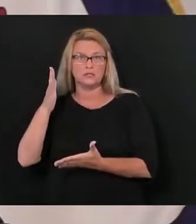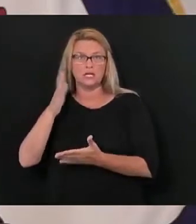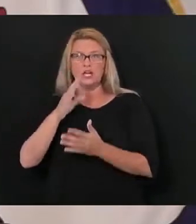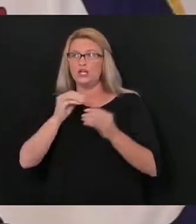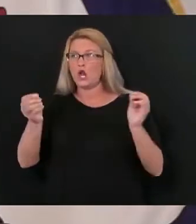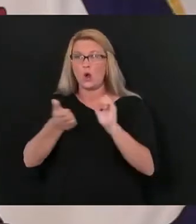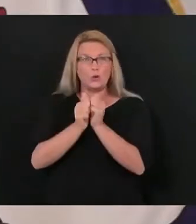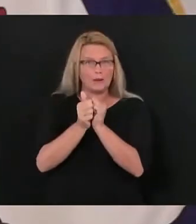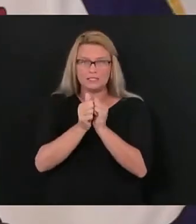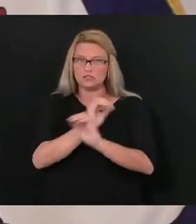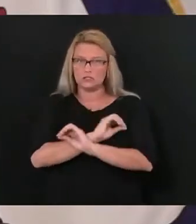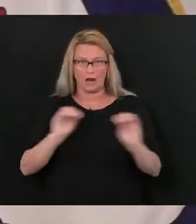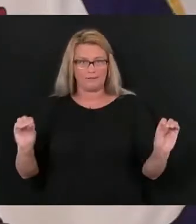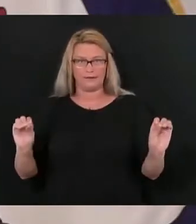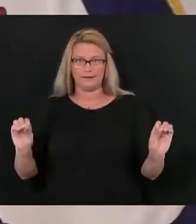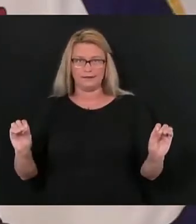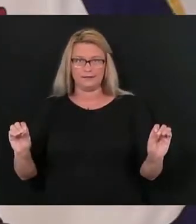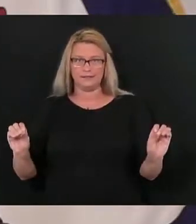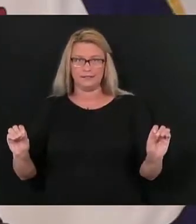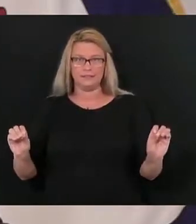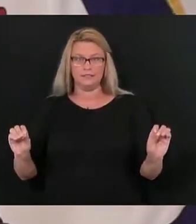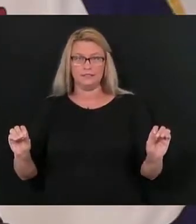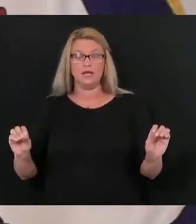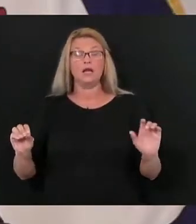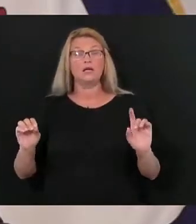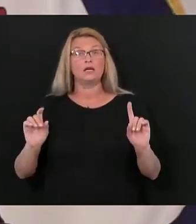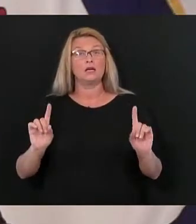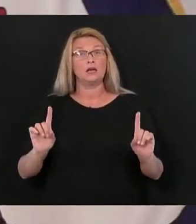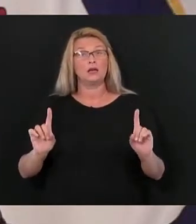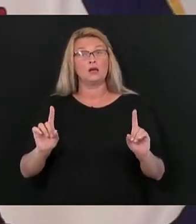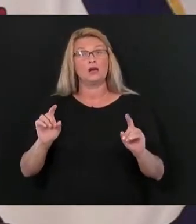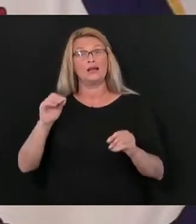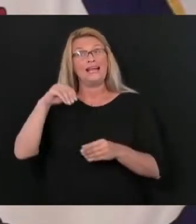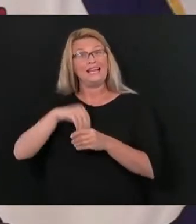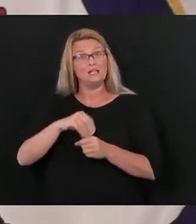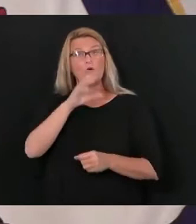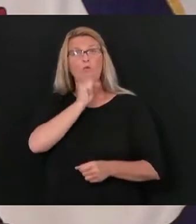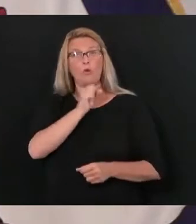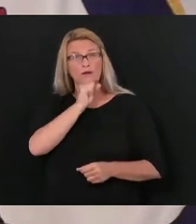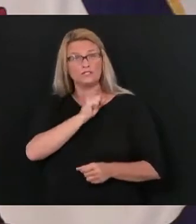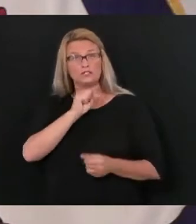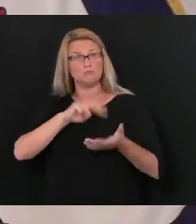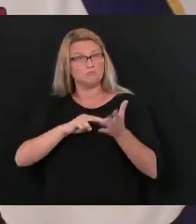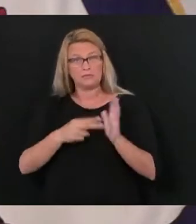competition, everything stops. From the standpoint of the counties that are in orange,